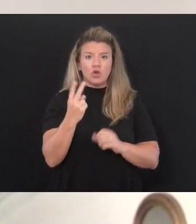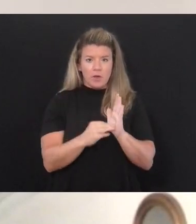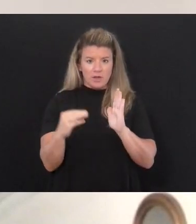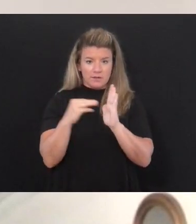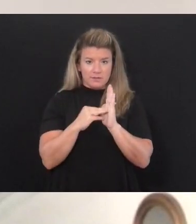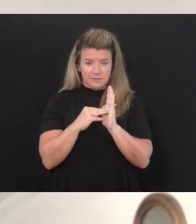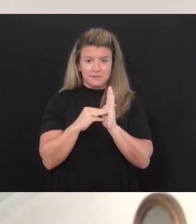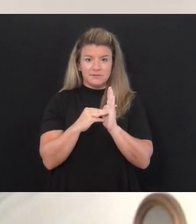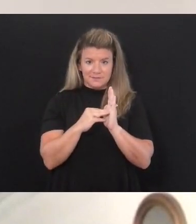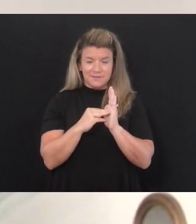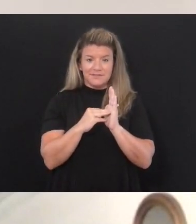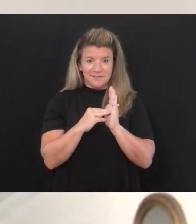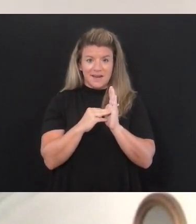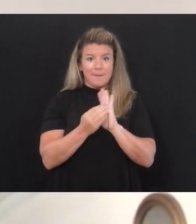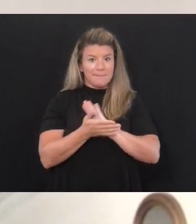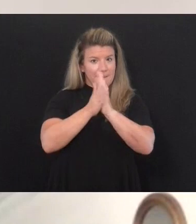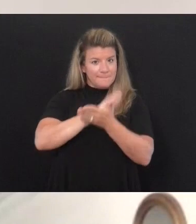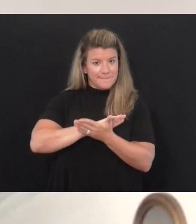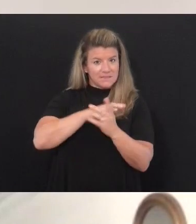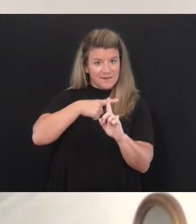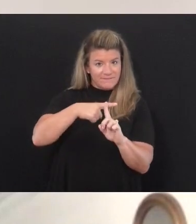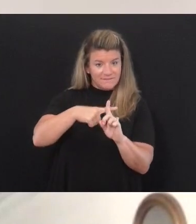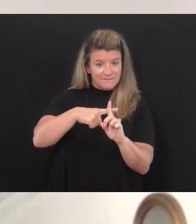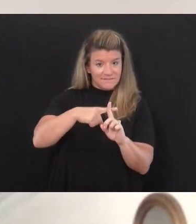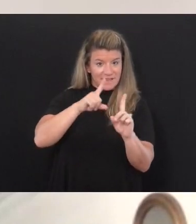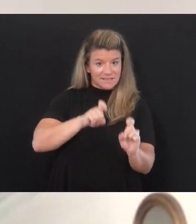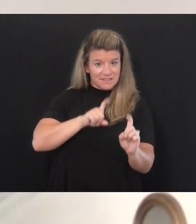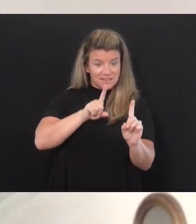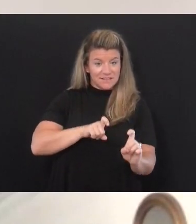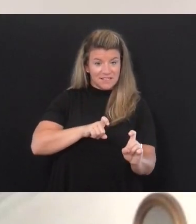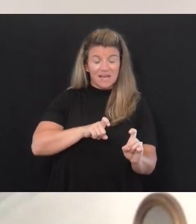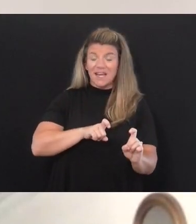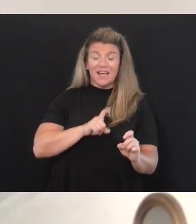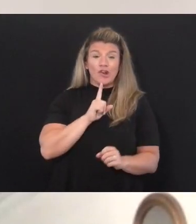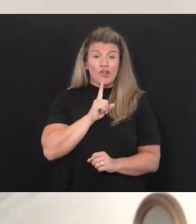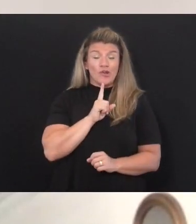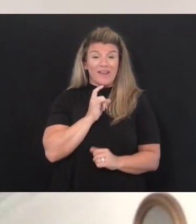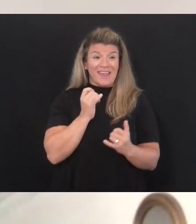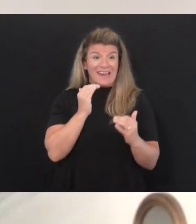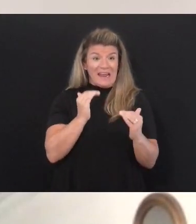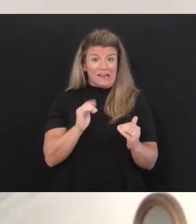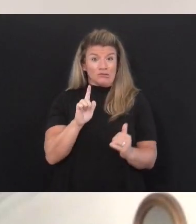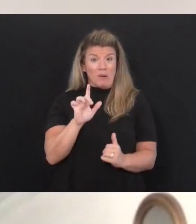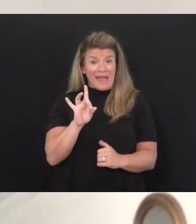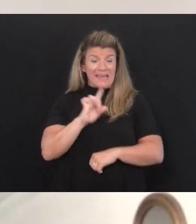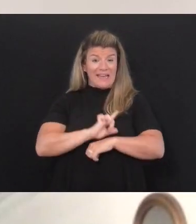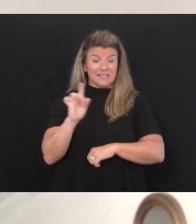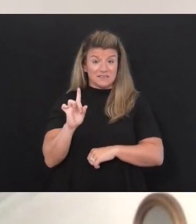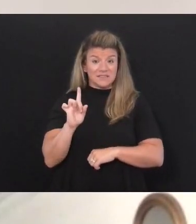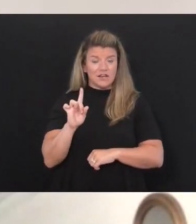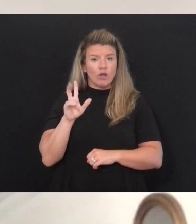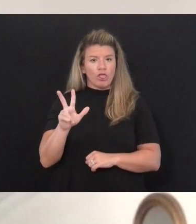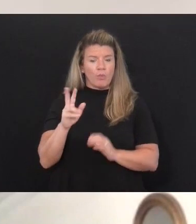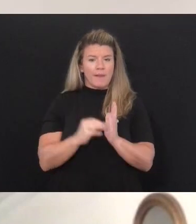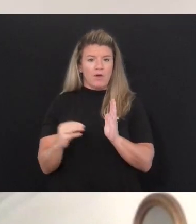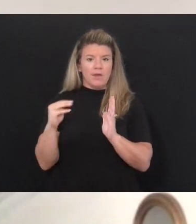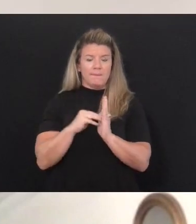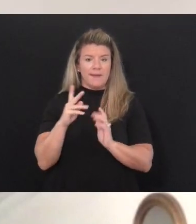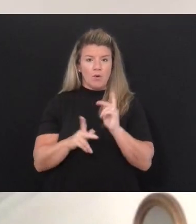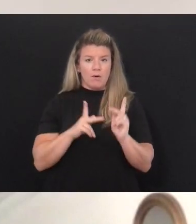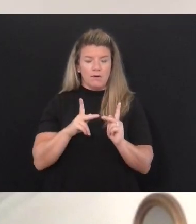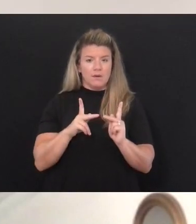the goodness that athletics brings to each and every one of our communities and our kids. You know, all of us want just that. We're going to